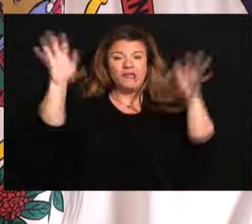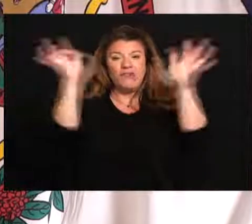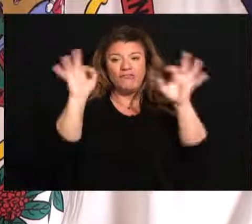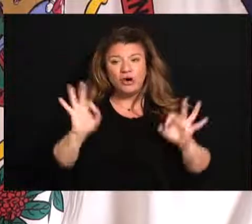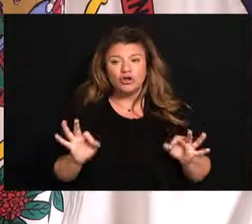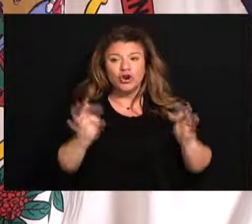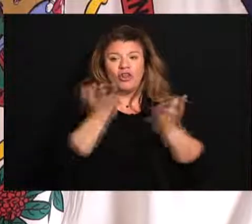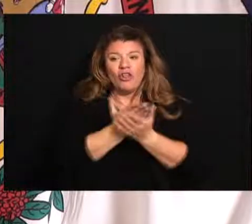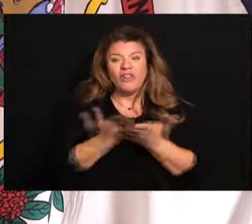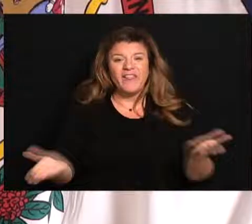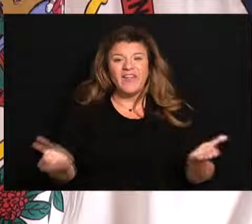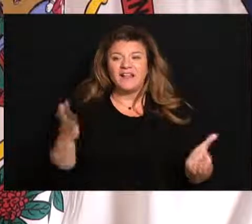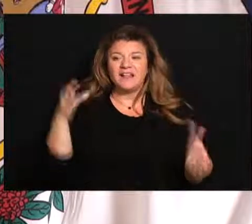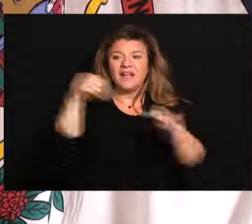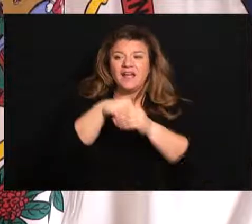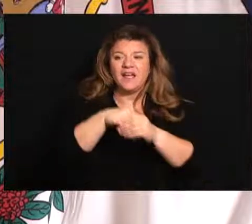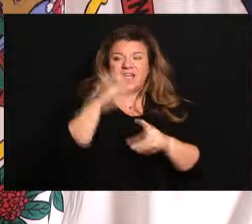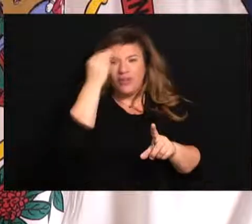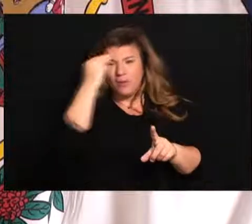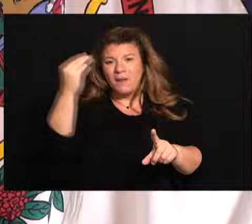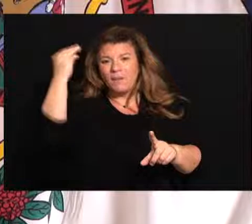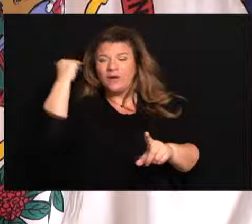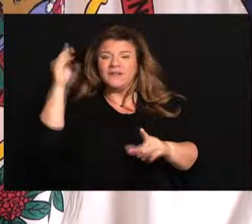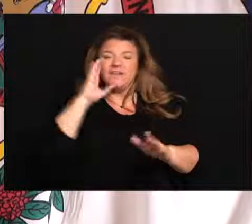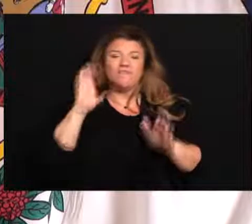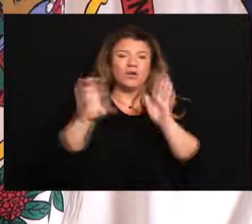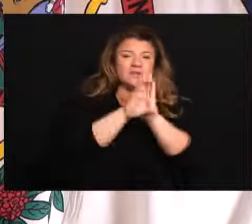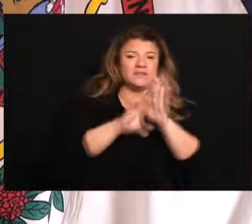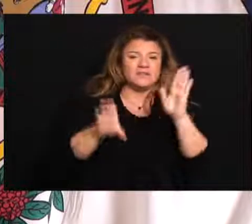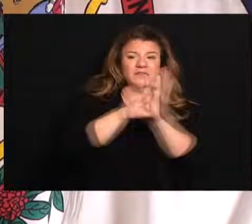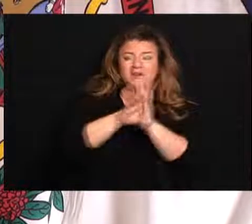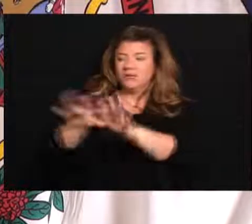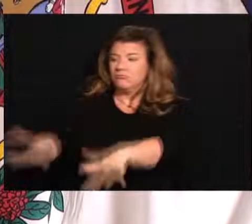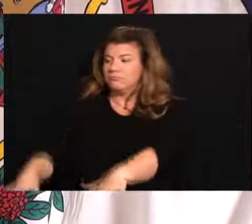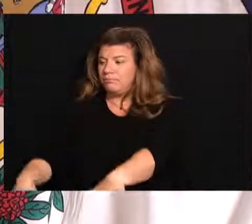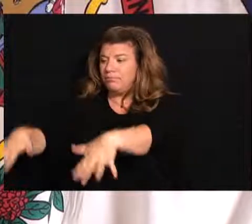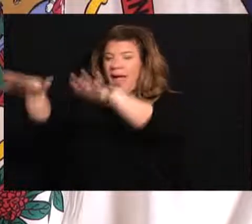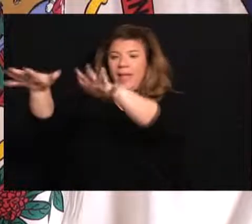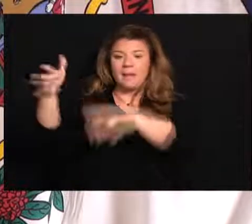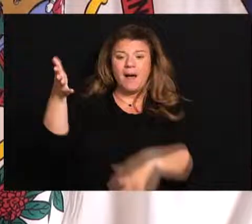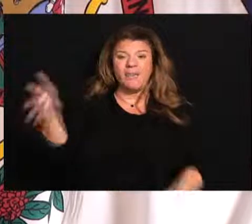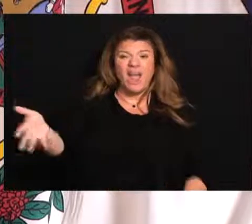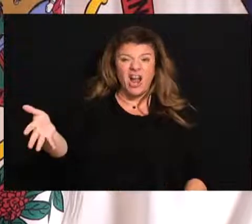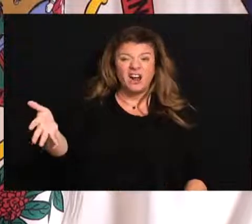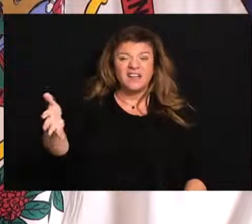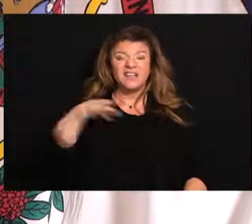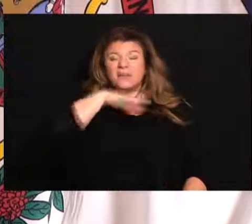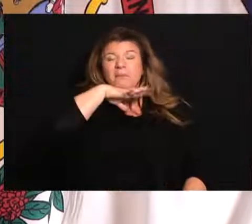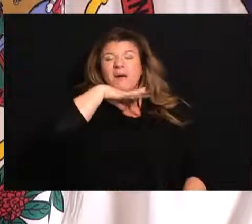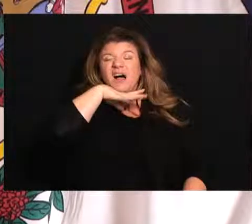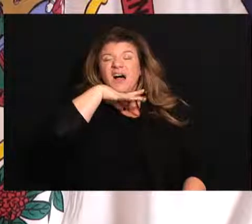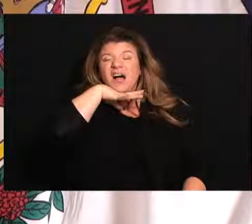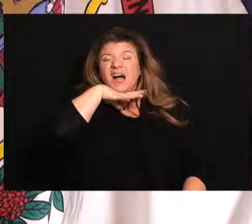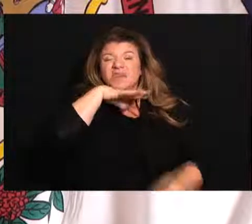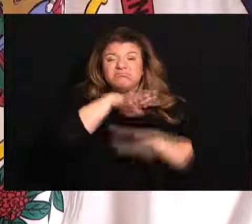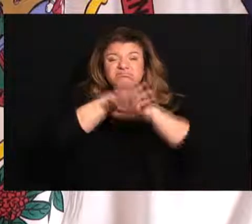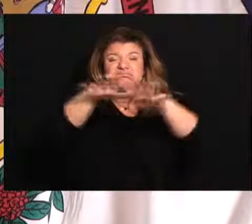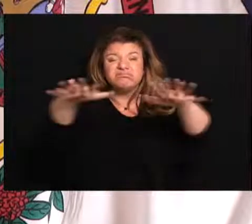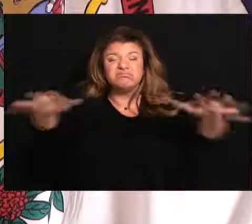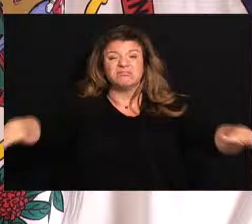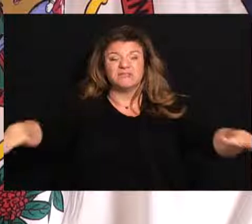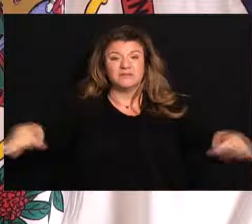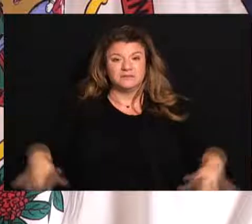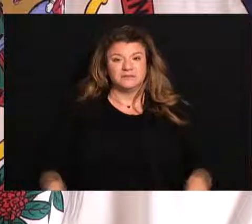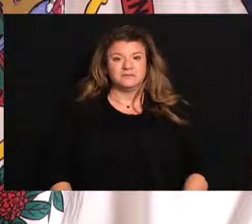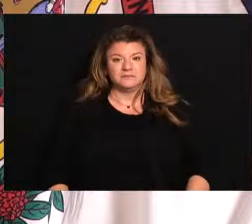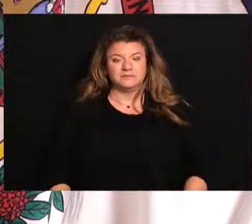belongings, their memories, their photographs and everything, piling them up out in the road in a great big mud-covered pile. Along comes